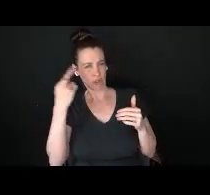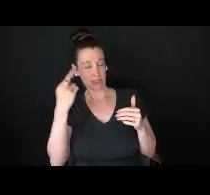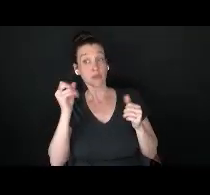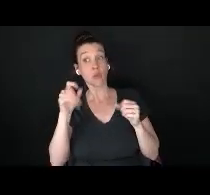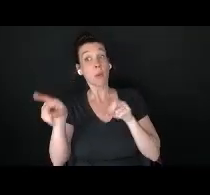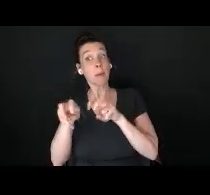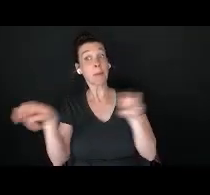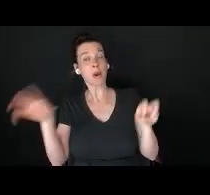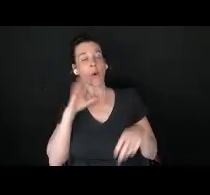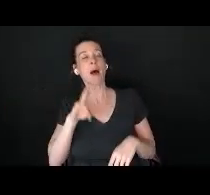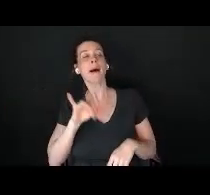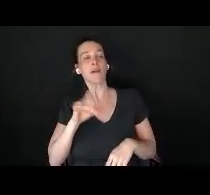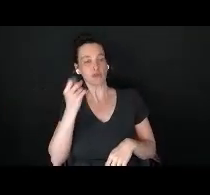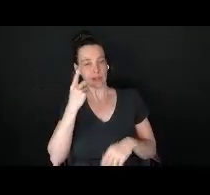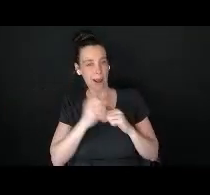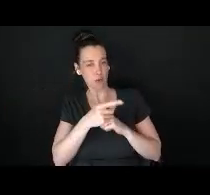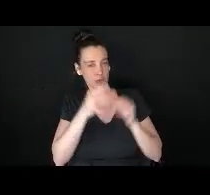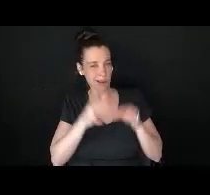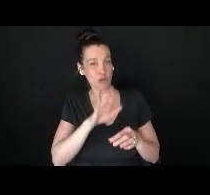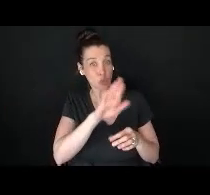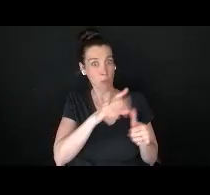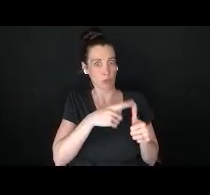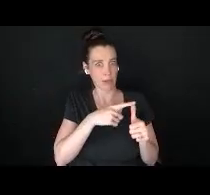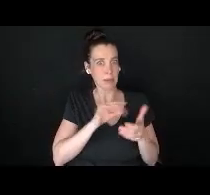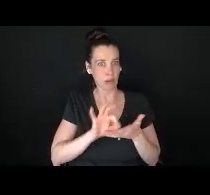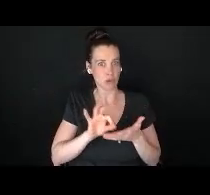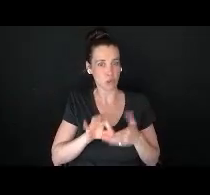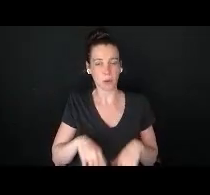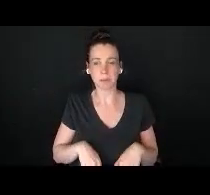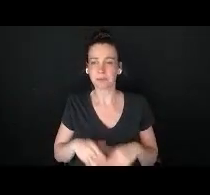their preliminary score. Next, please.